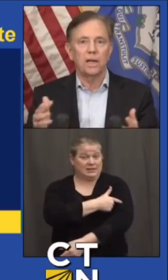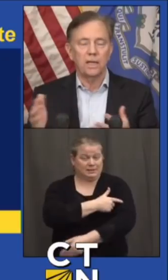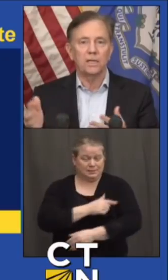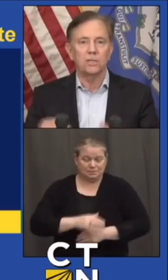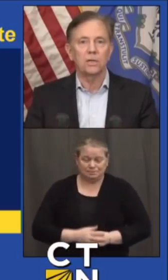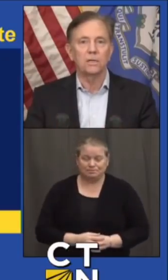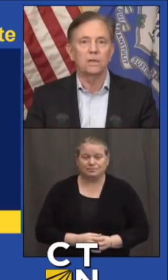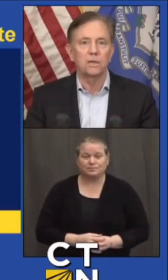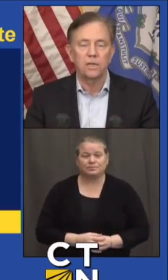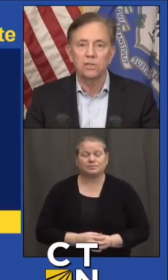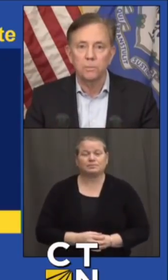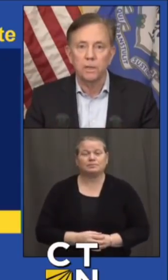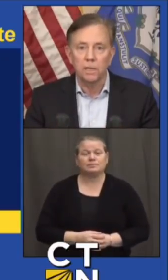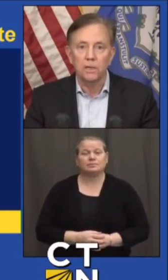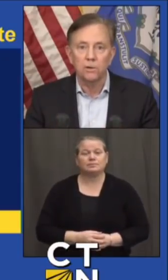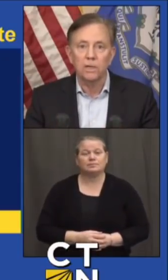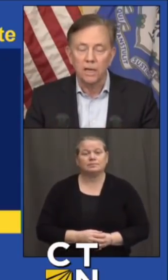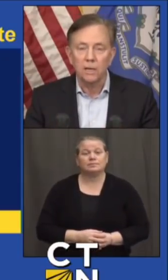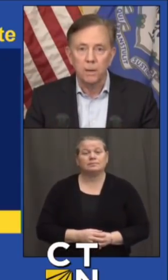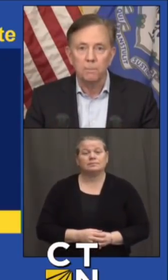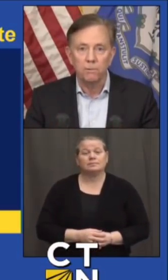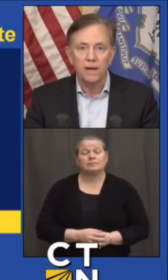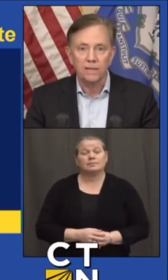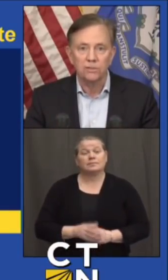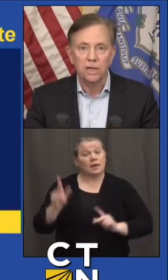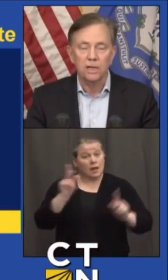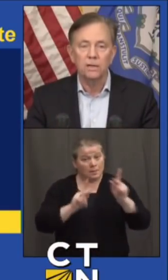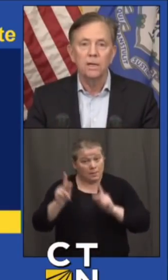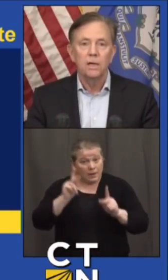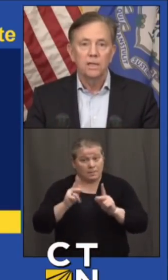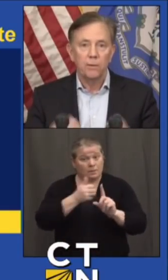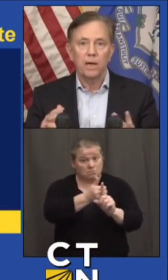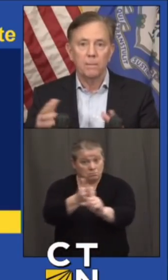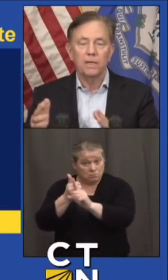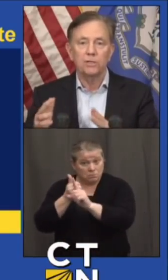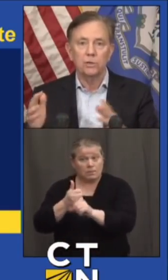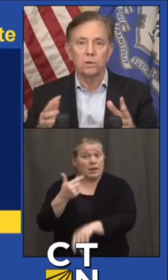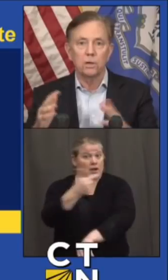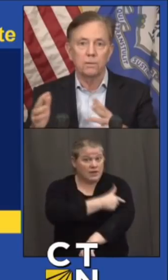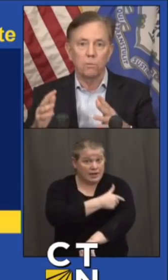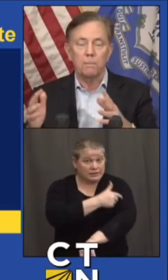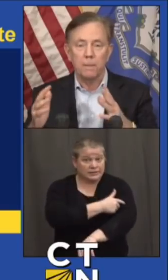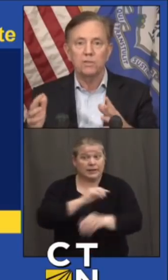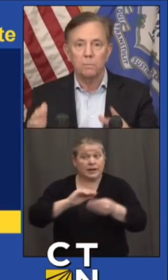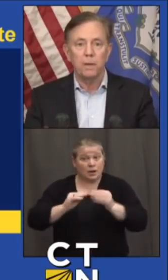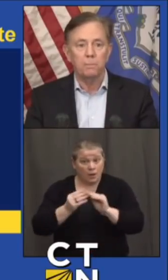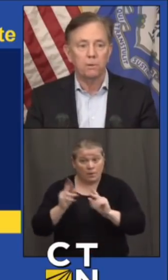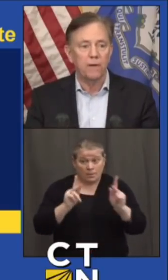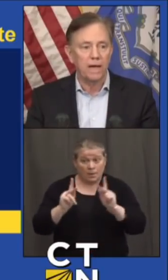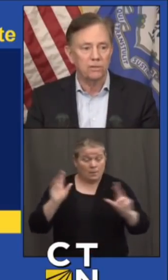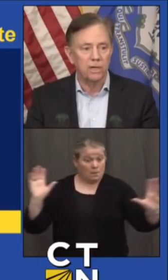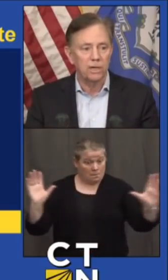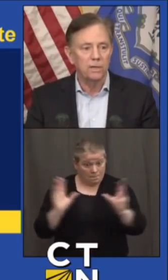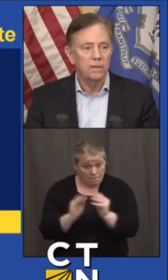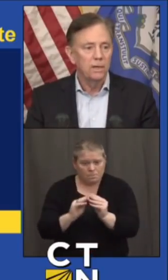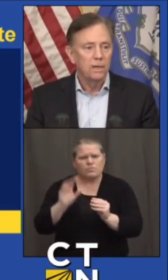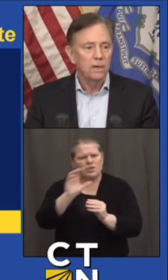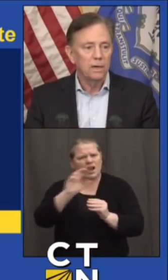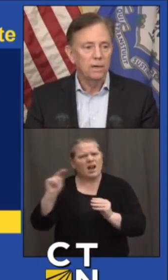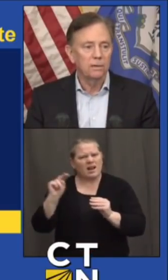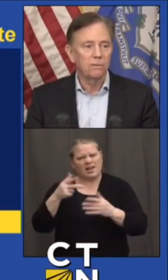you that Connecticut continues to be a leader in getting people vaccinated. Now we got to make sure the right mix of people are